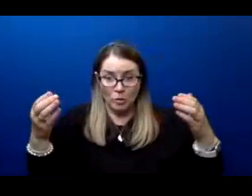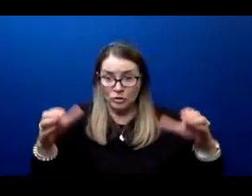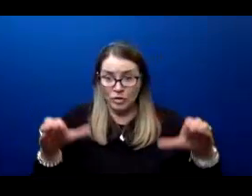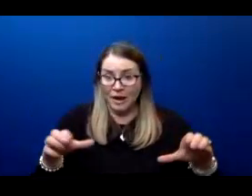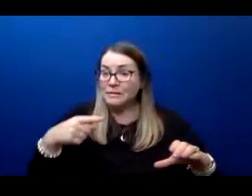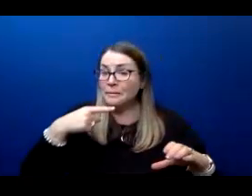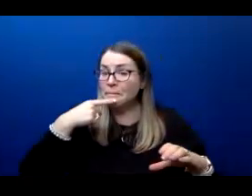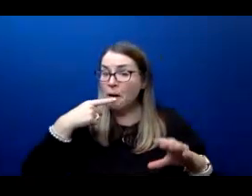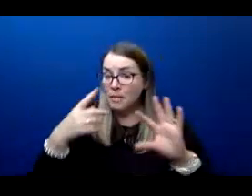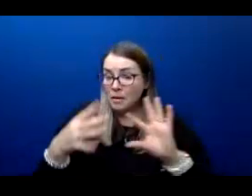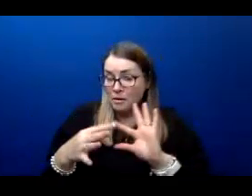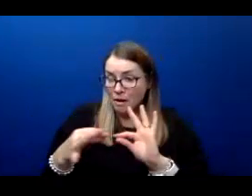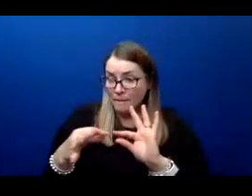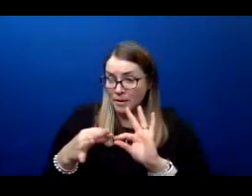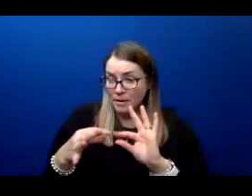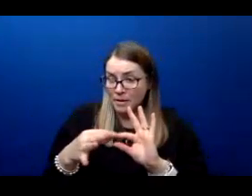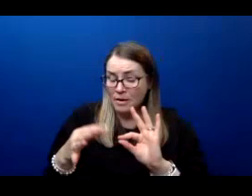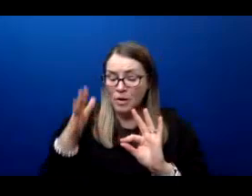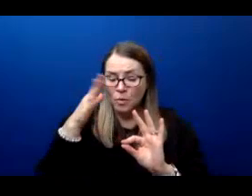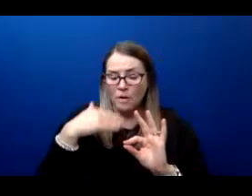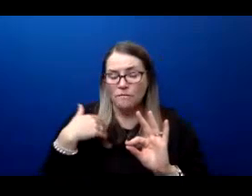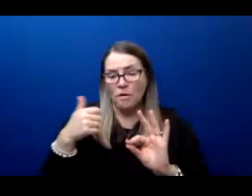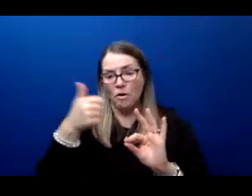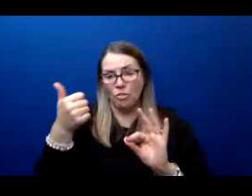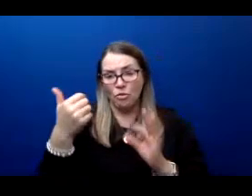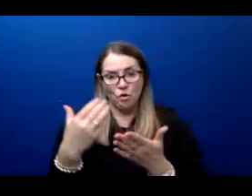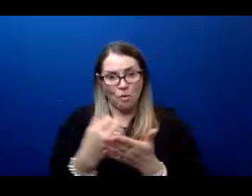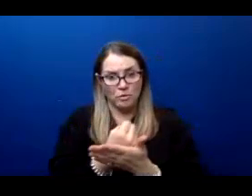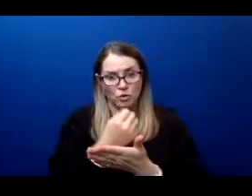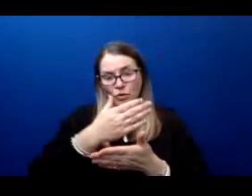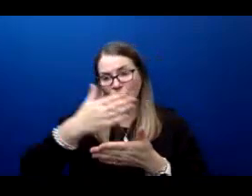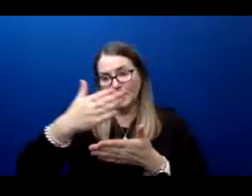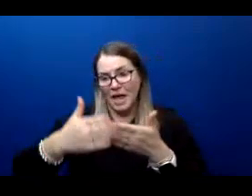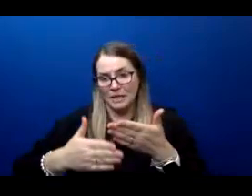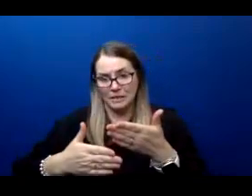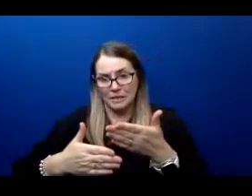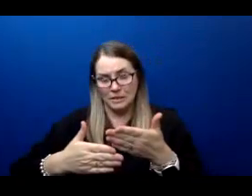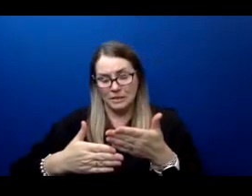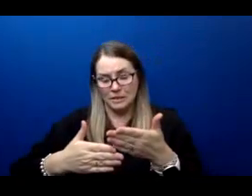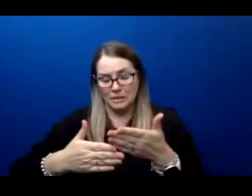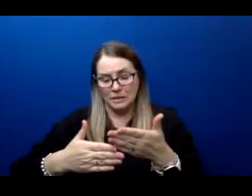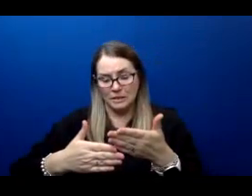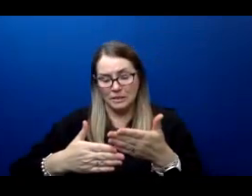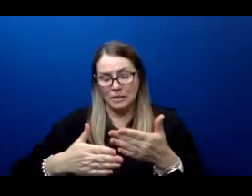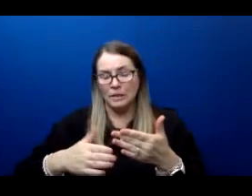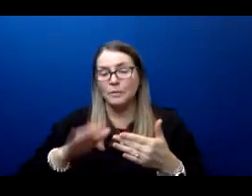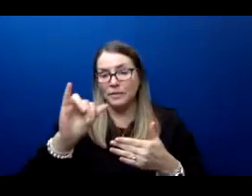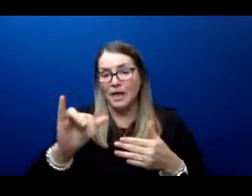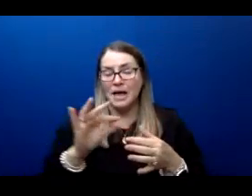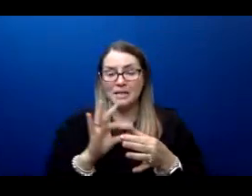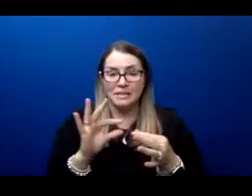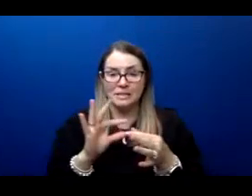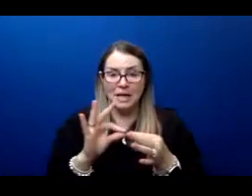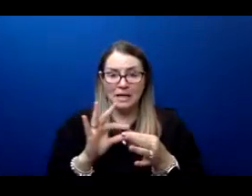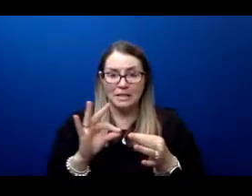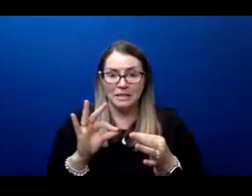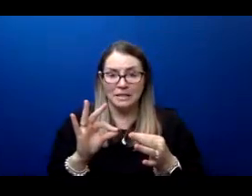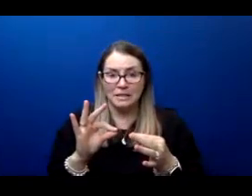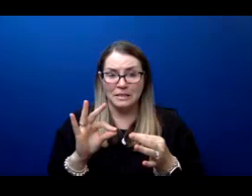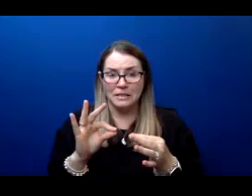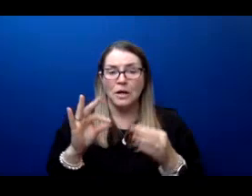comment or write in, we will have another opportunity towards the end of the call. With that said, we were going ahead and move on to